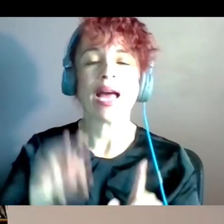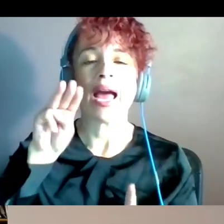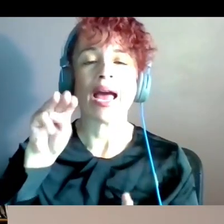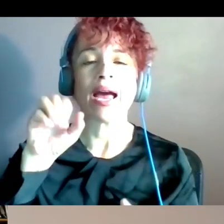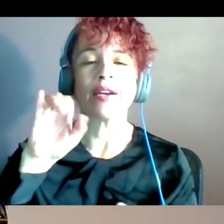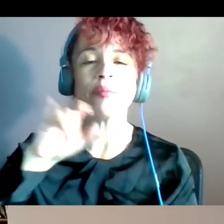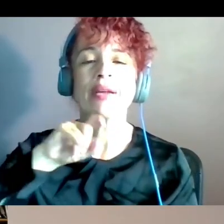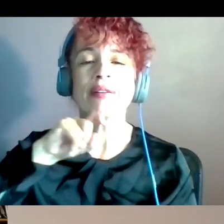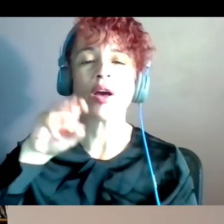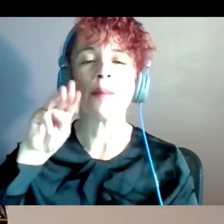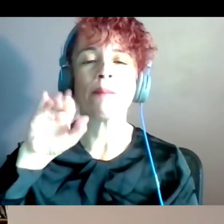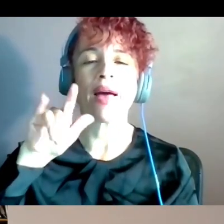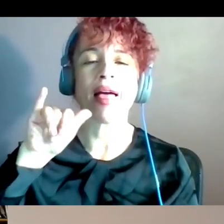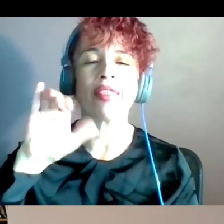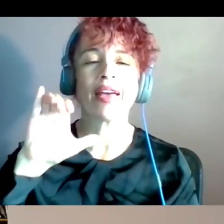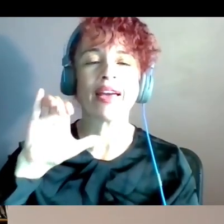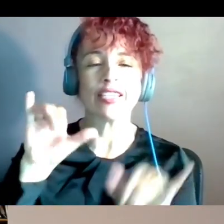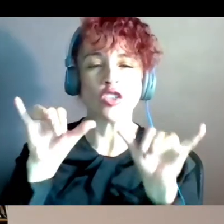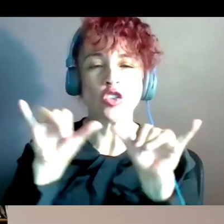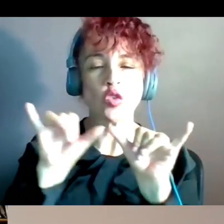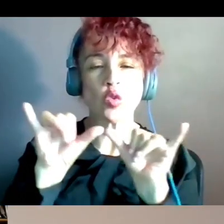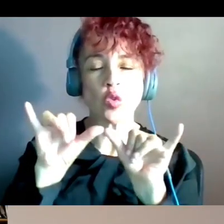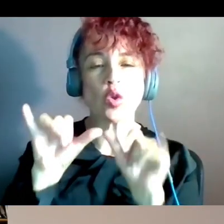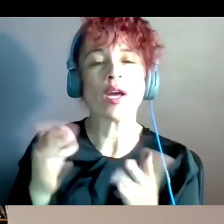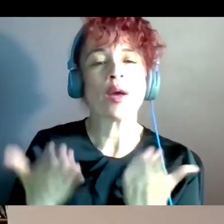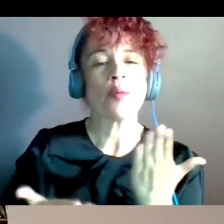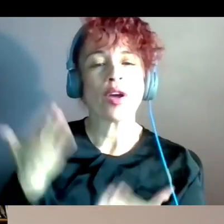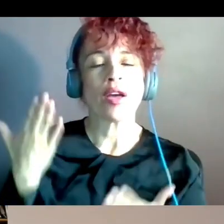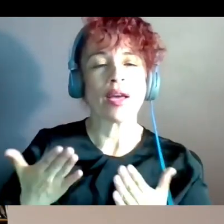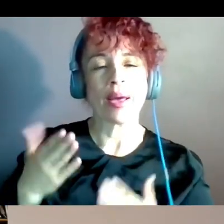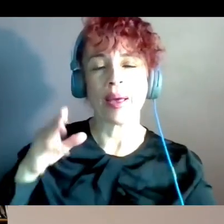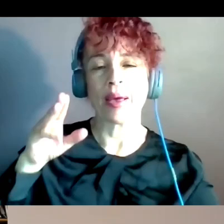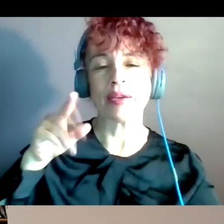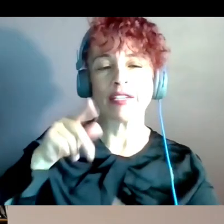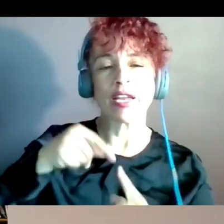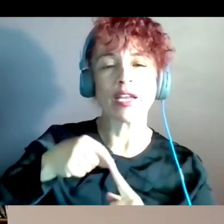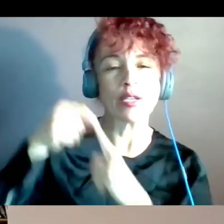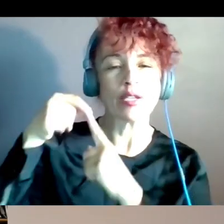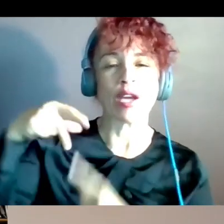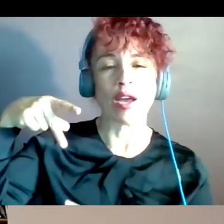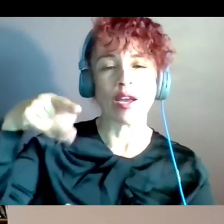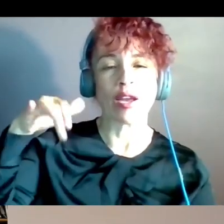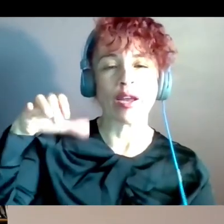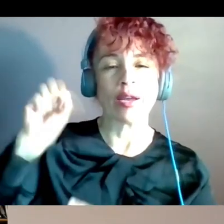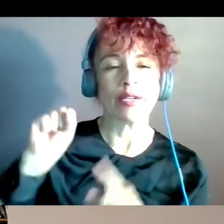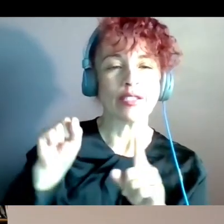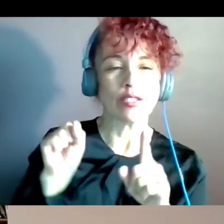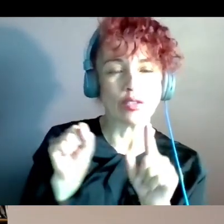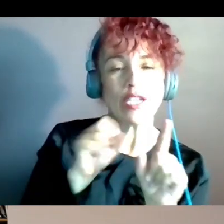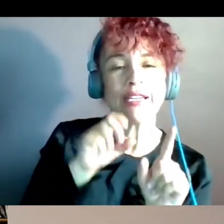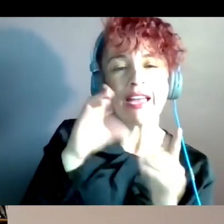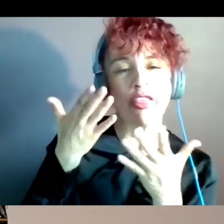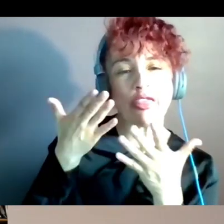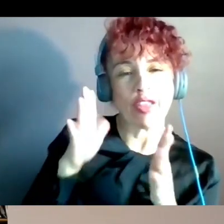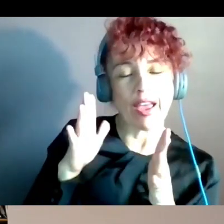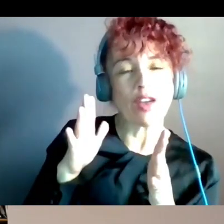mallet-driven tools. So like a full-size wood carving tool, and then be driving with a mallet. This particular piece is in cherry, and the finish that